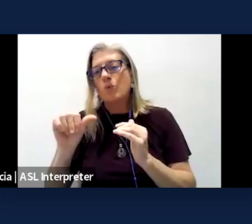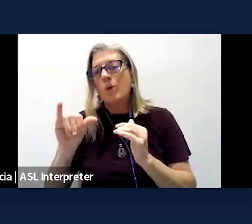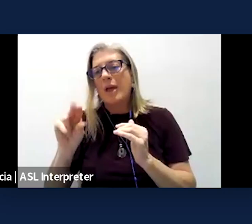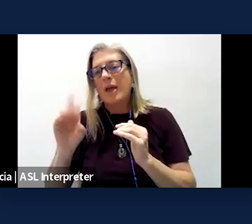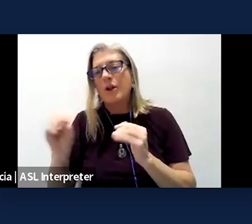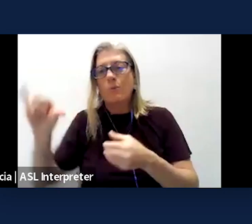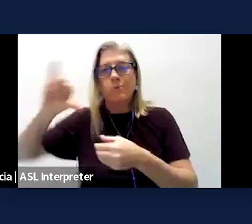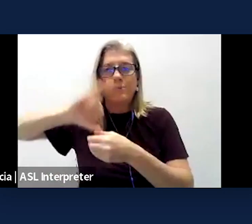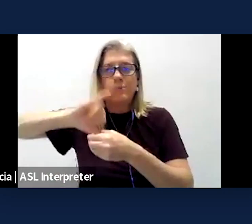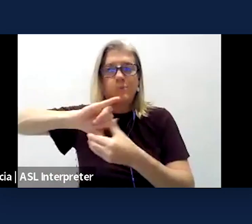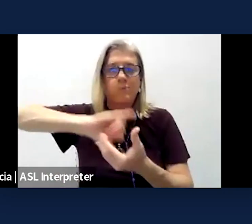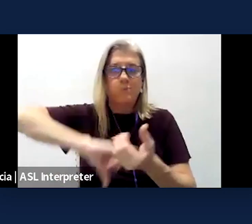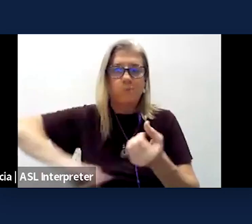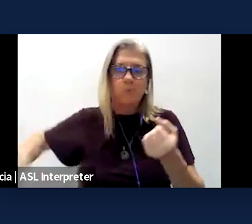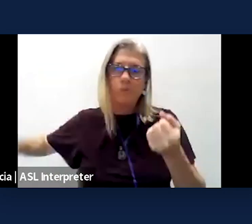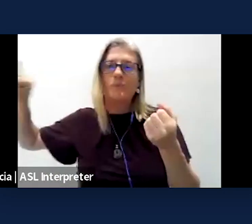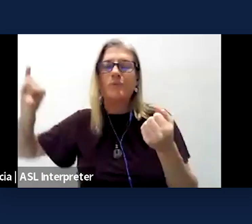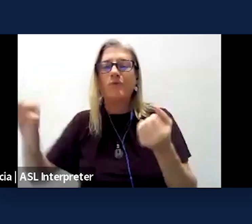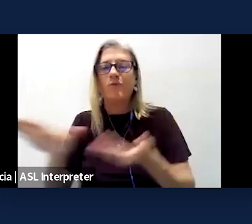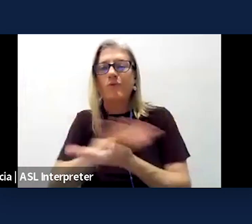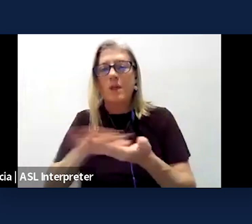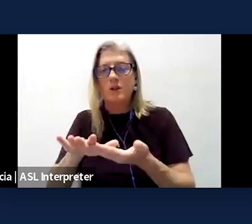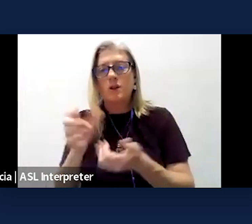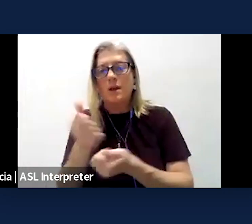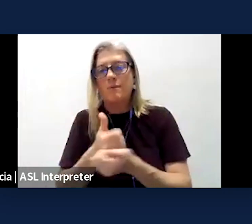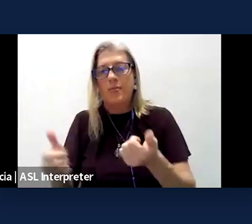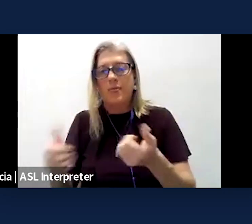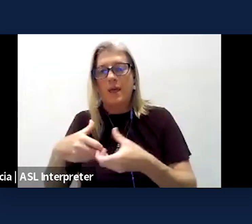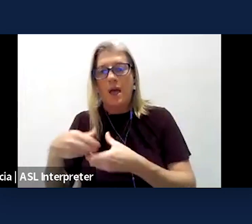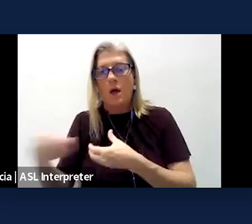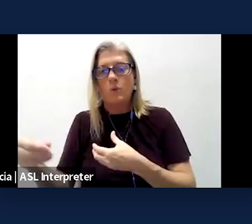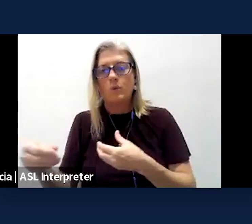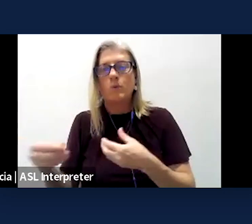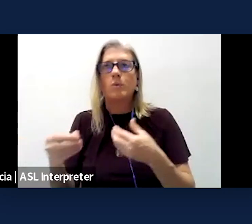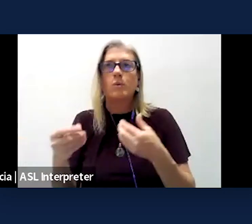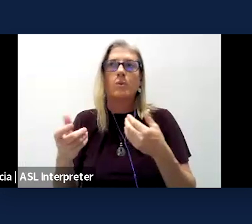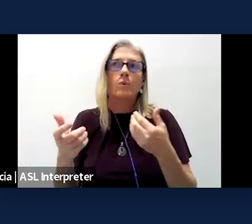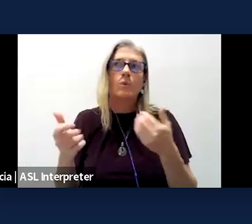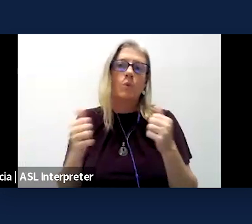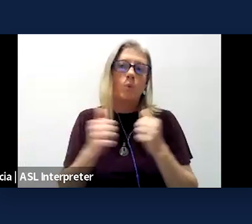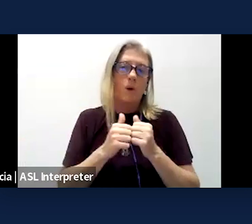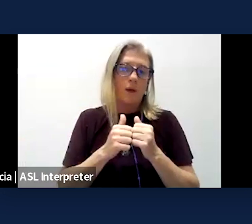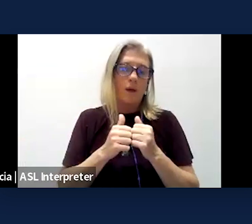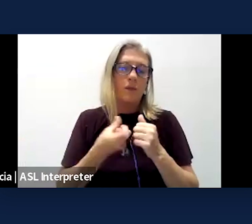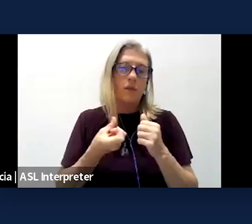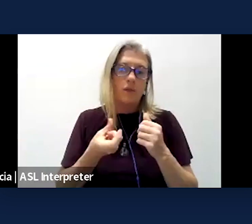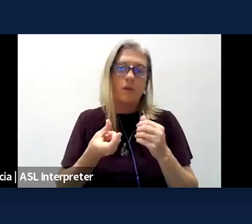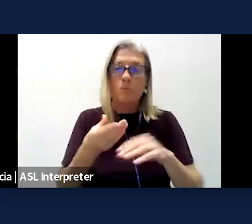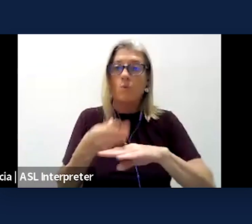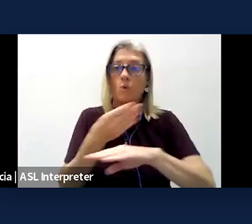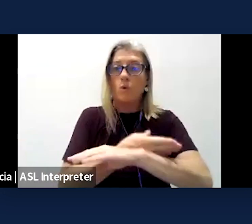and flush yourself out with increasing either the regimen that you're on